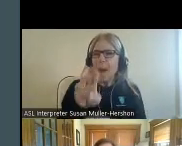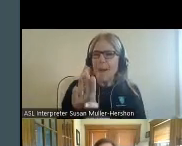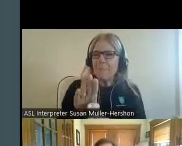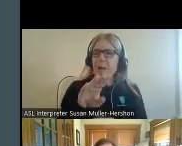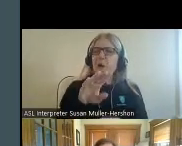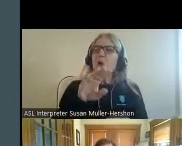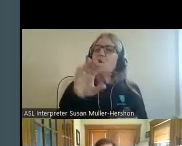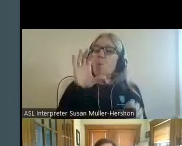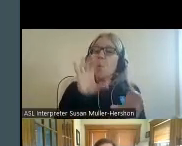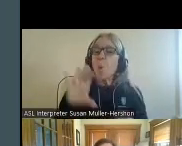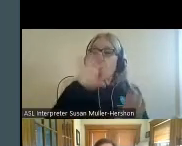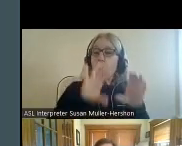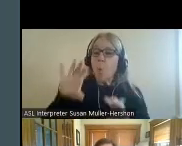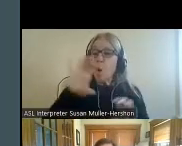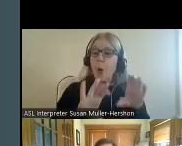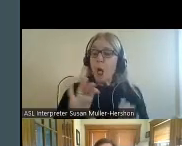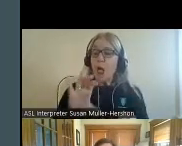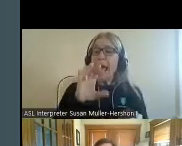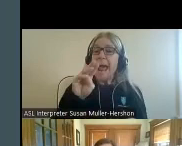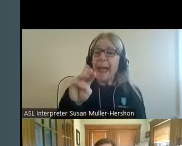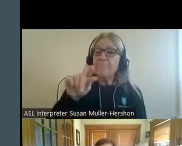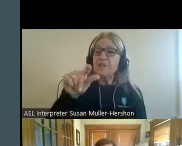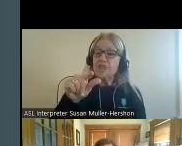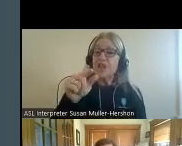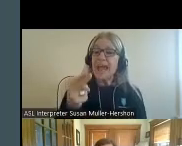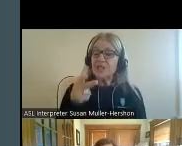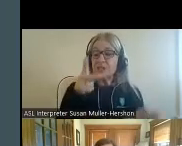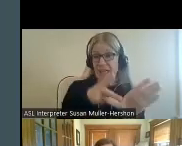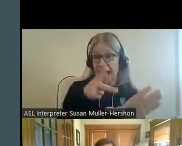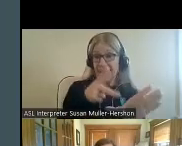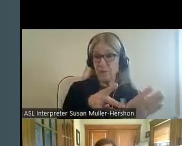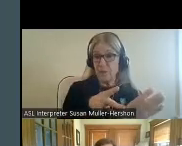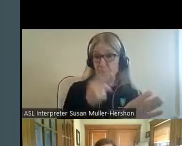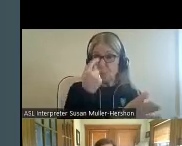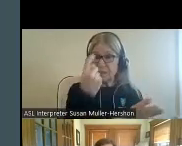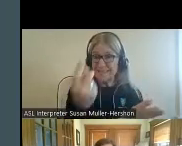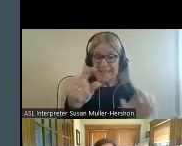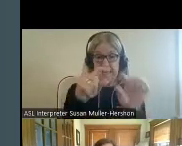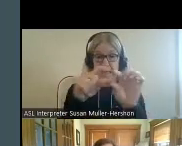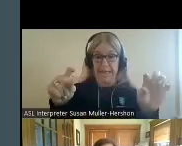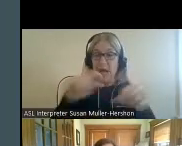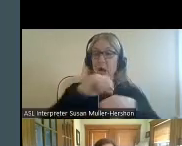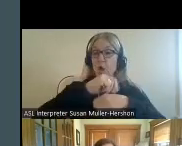MGH Psychiatry, there's a tab for COVID-19